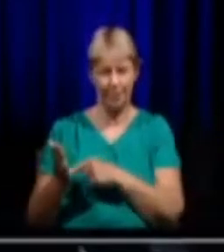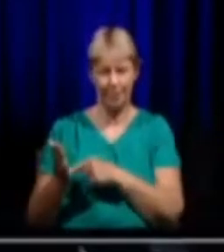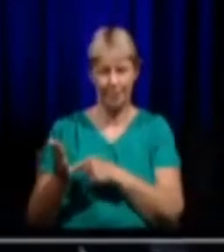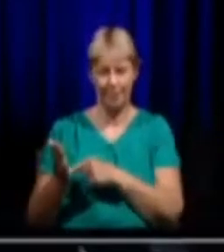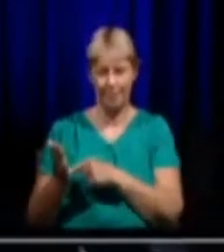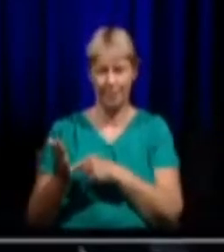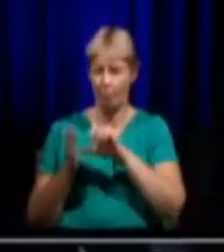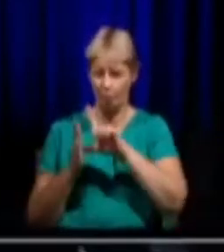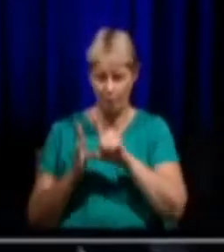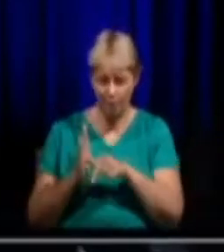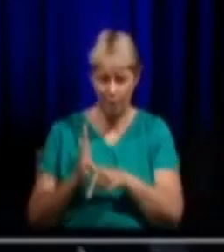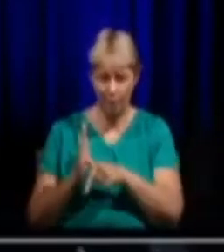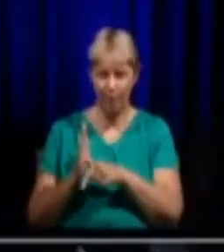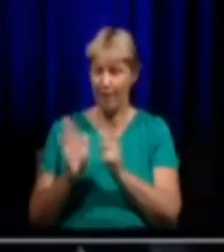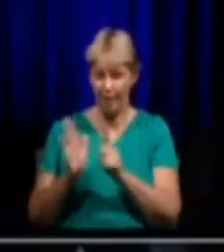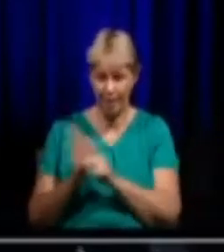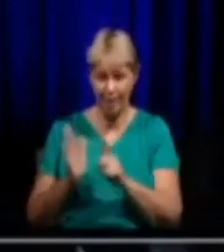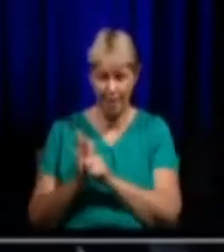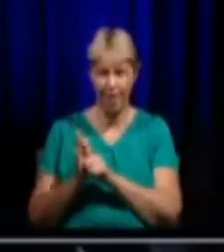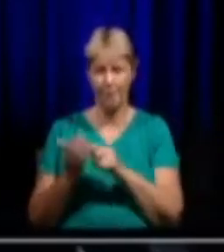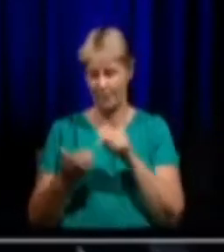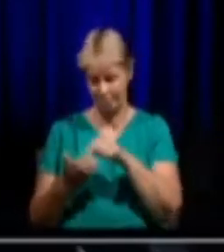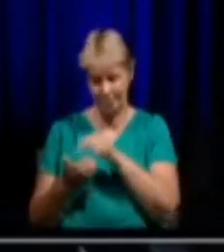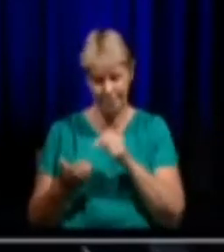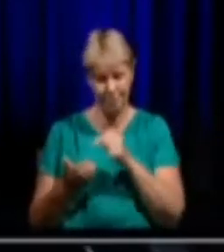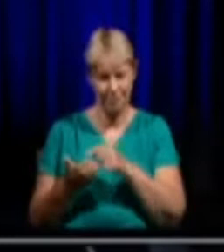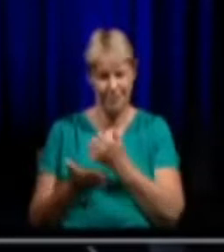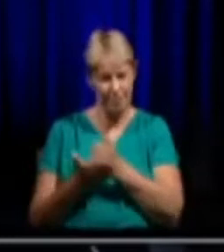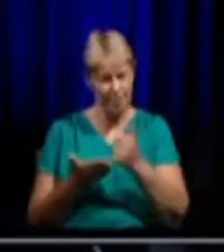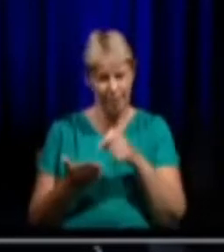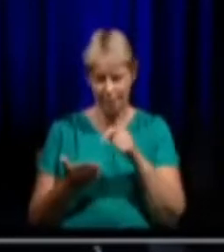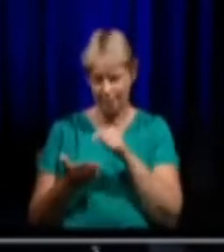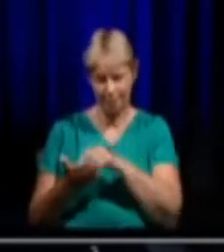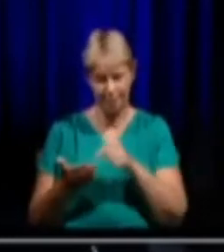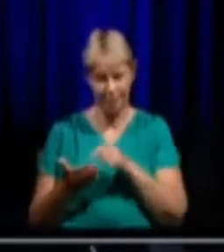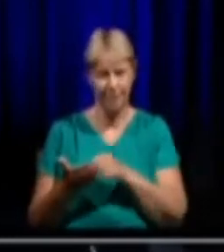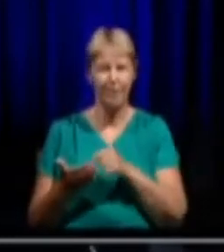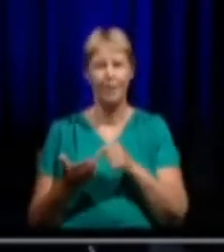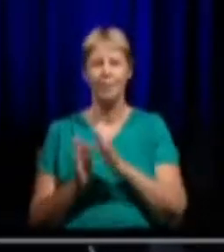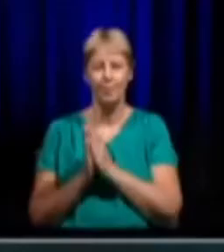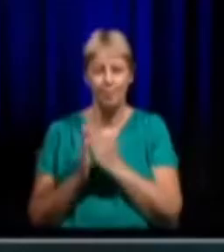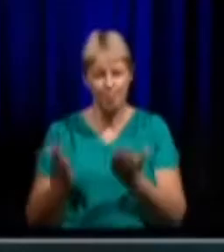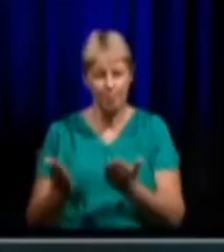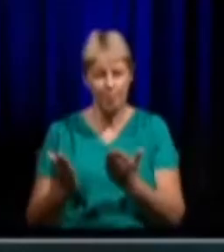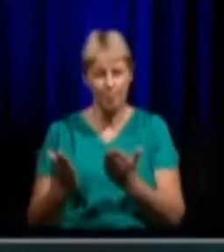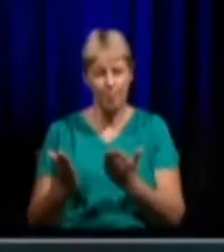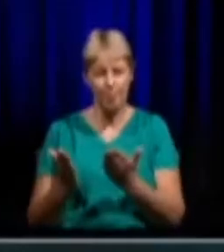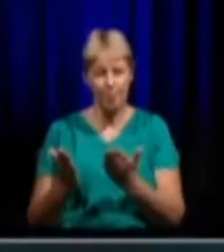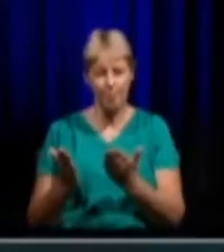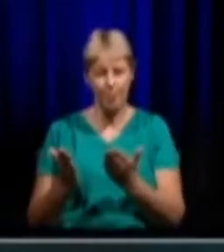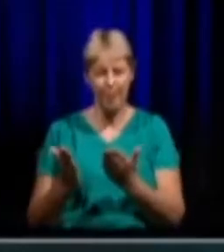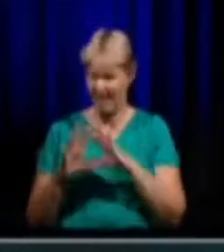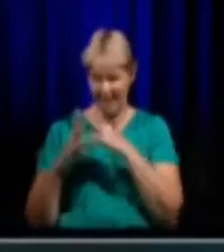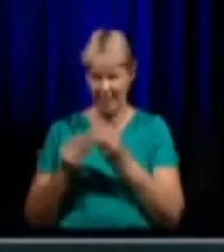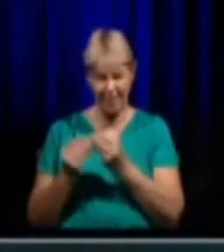a clock, an alarm clock, a calculator, the best thing on earth, books at your fingertips. Like